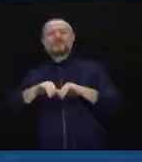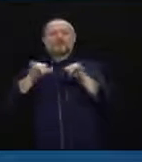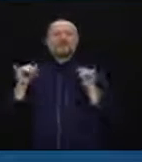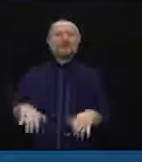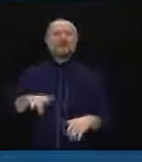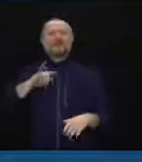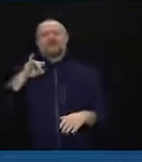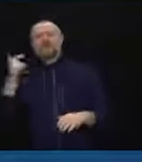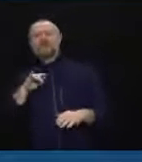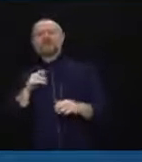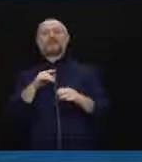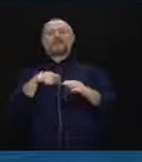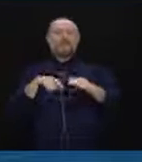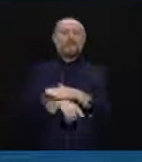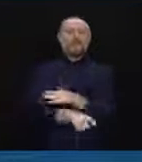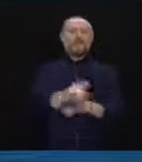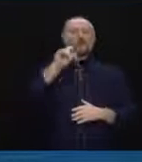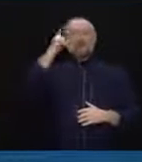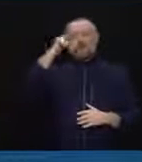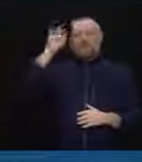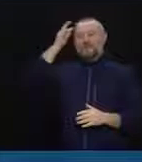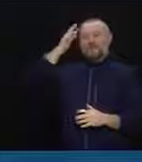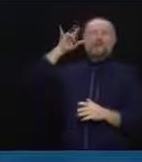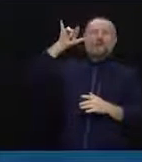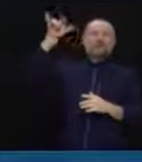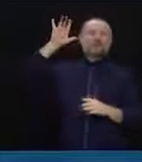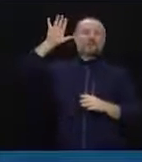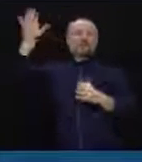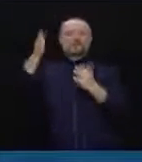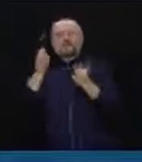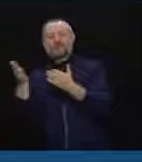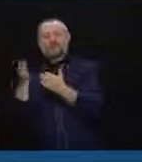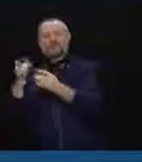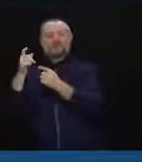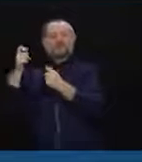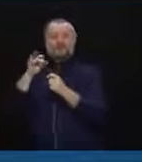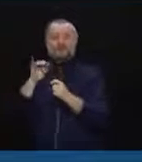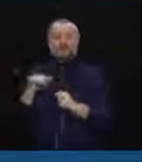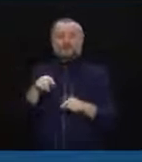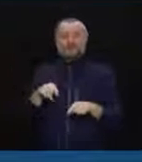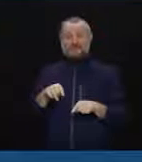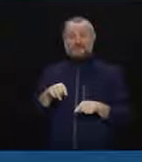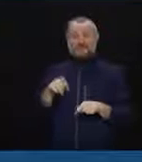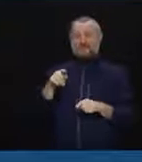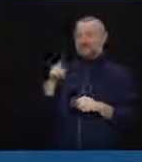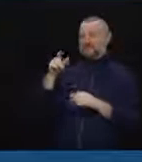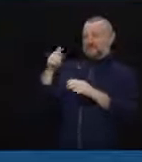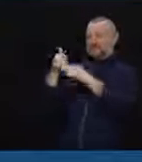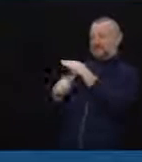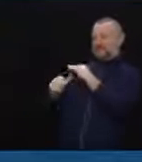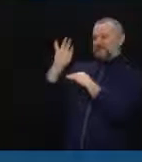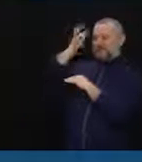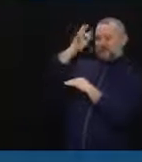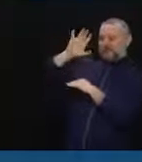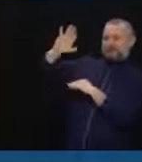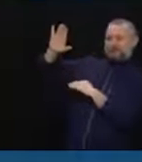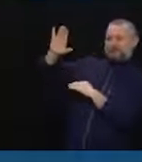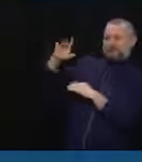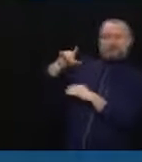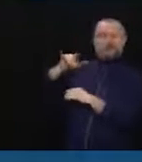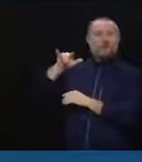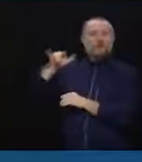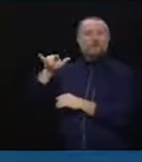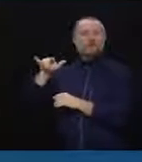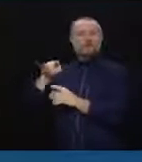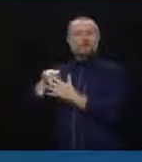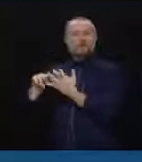regulates the airports, the airplanes, and trains like Amtrak, so that is still under their jurisdiction. But also just know that those